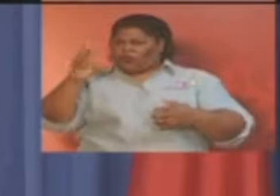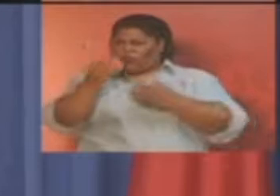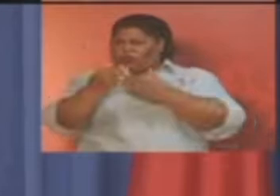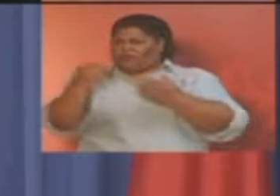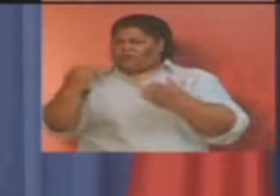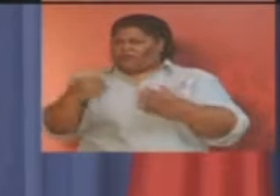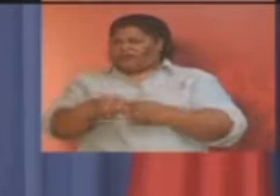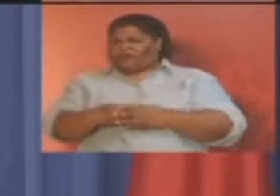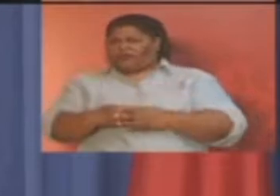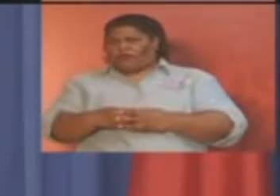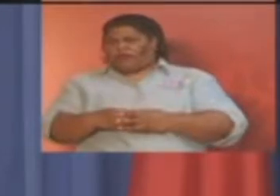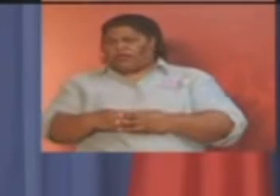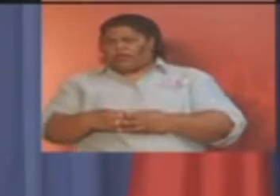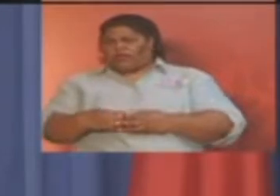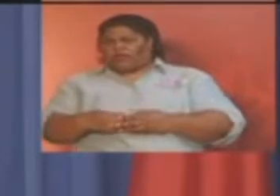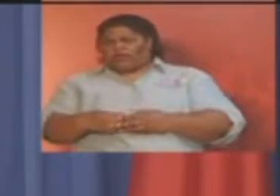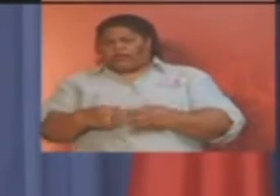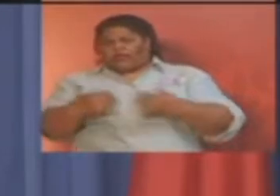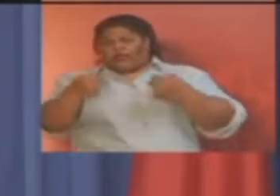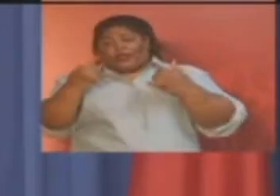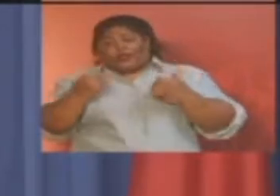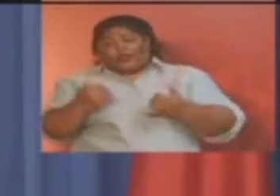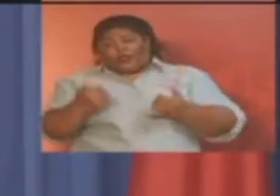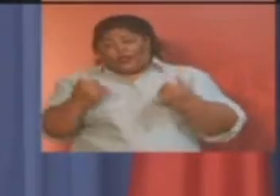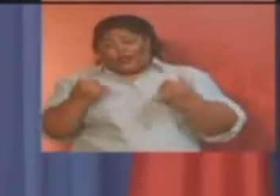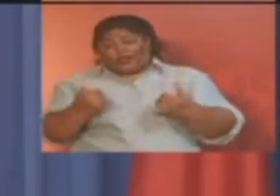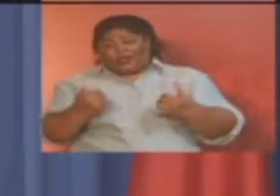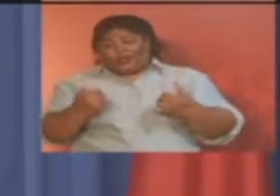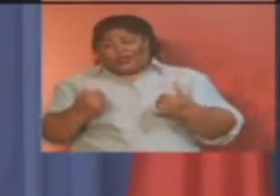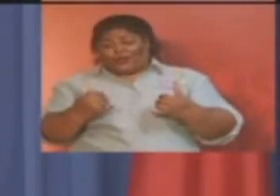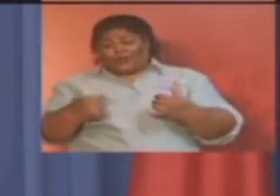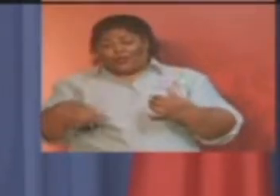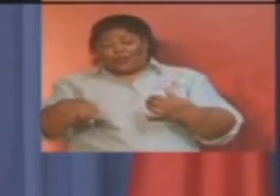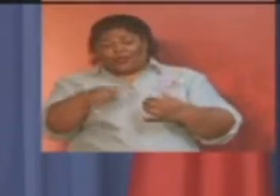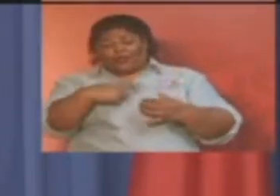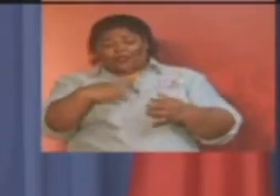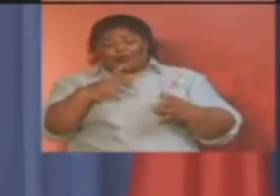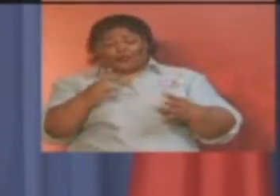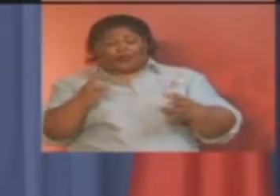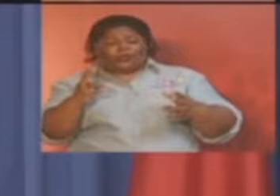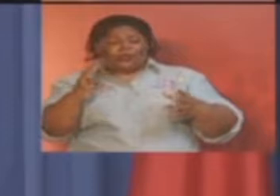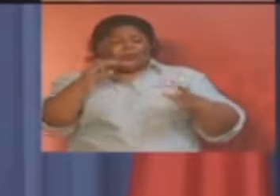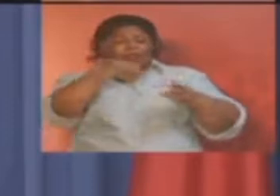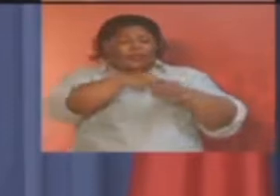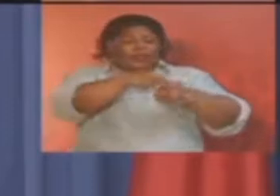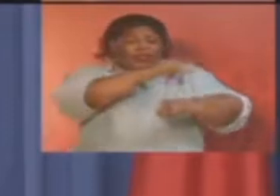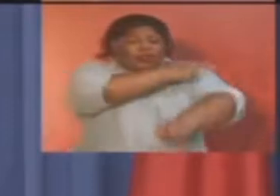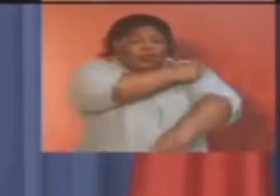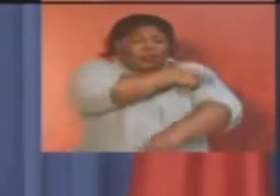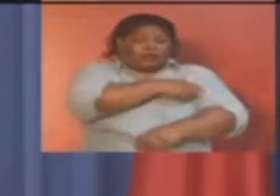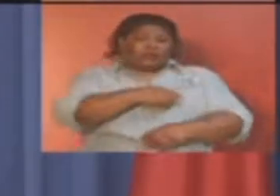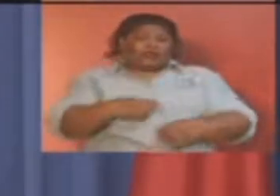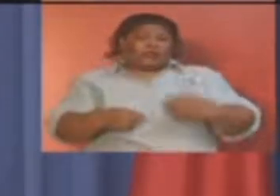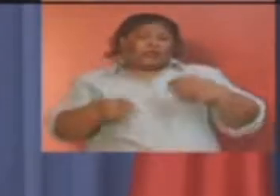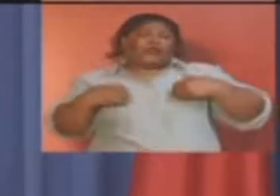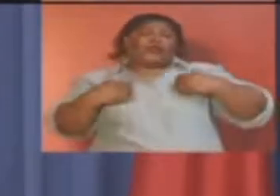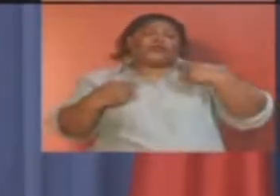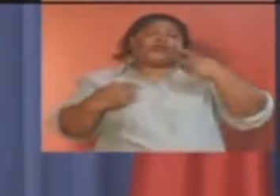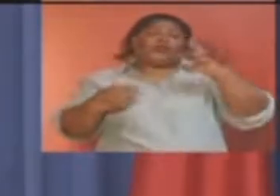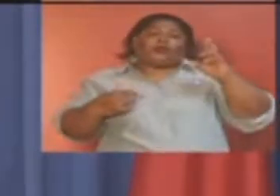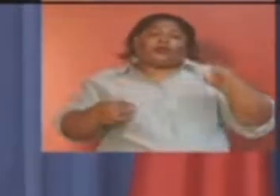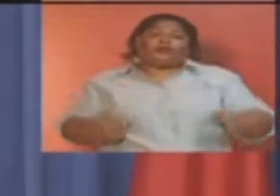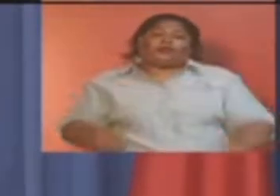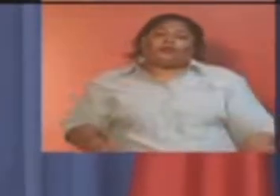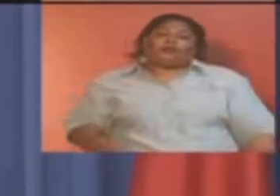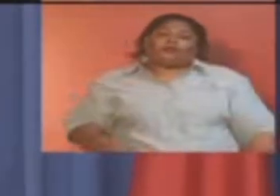before, that would come in moderately ill or mildly ill as the